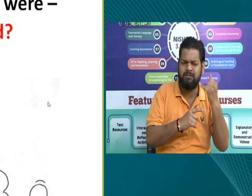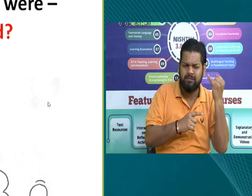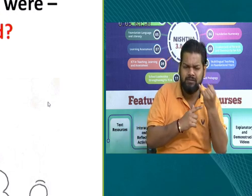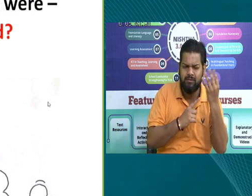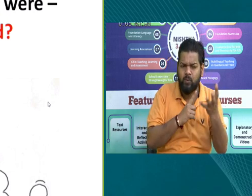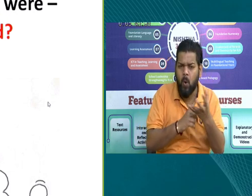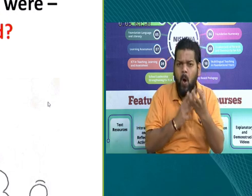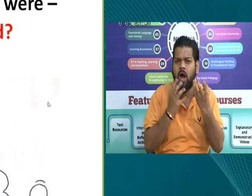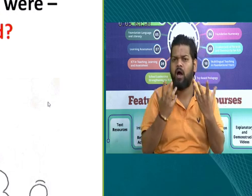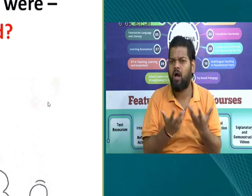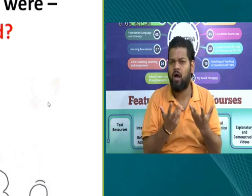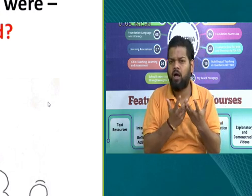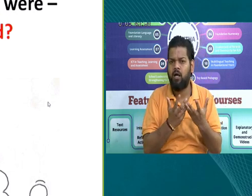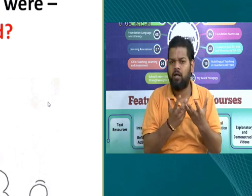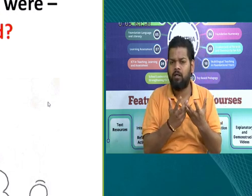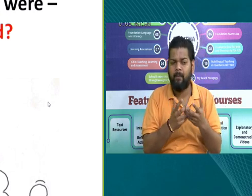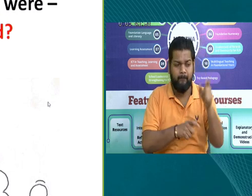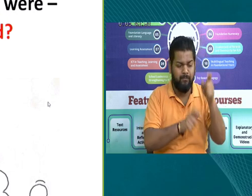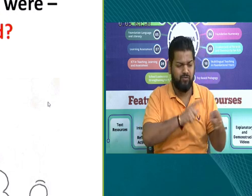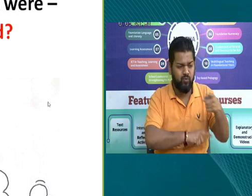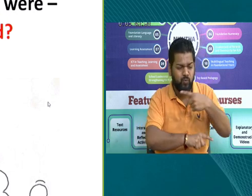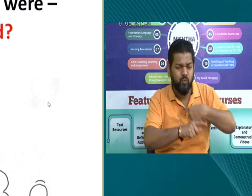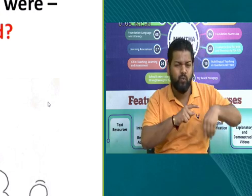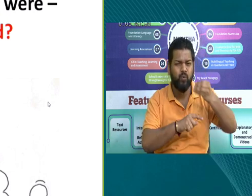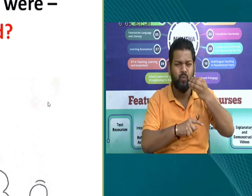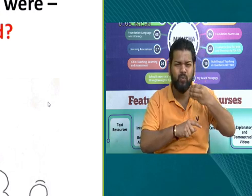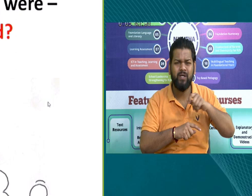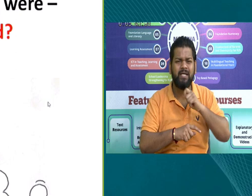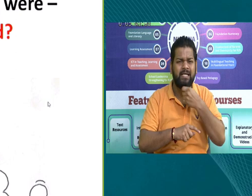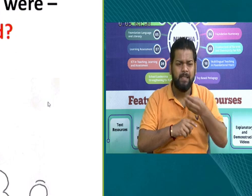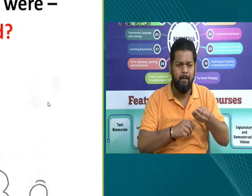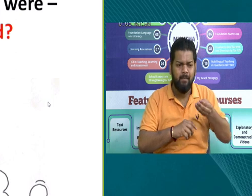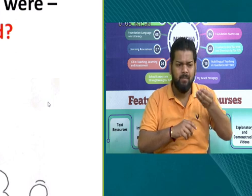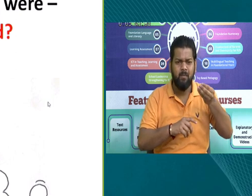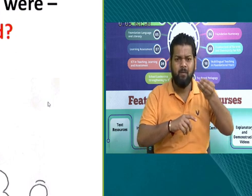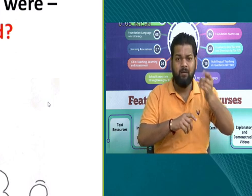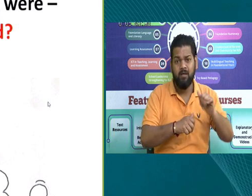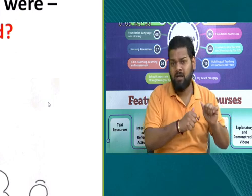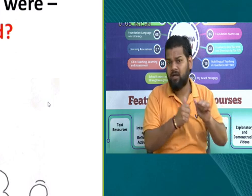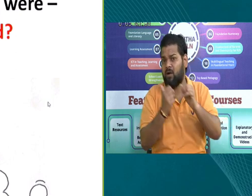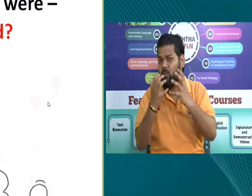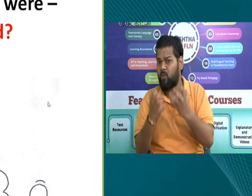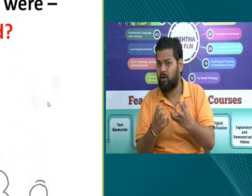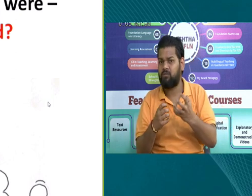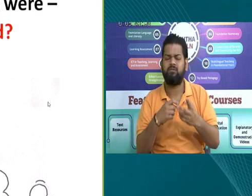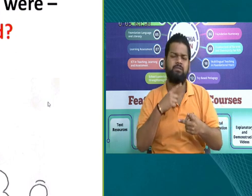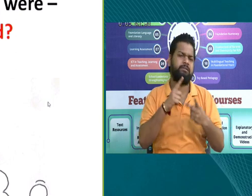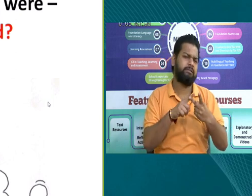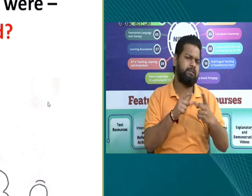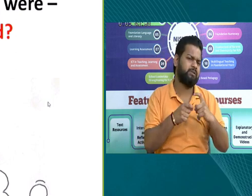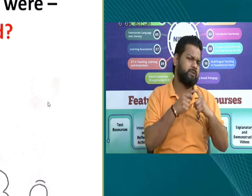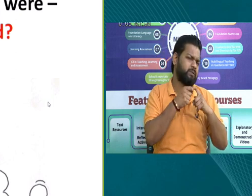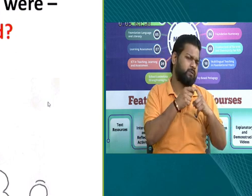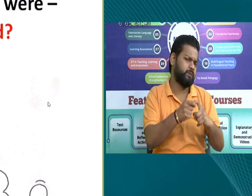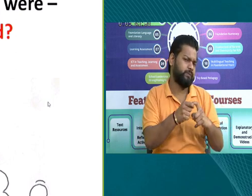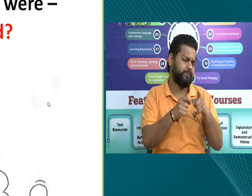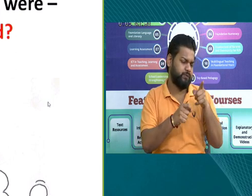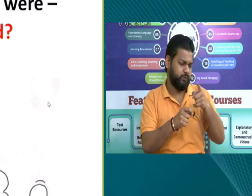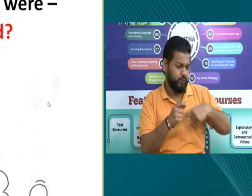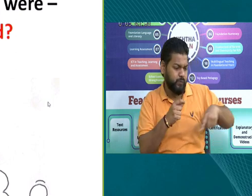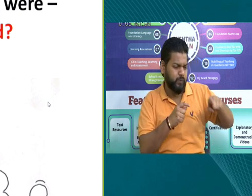people old this time. And the second question was, what lived longer than